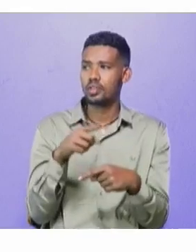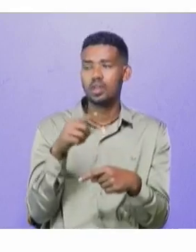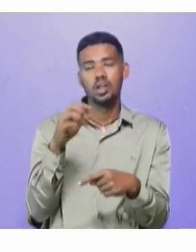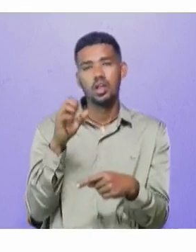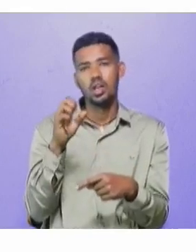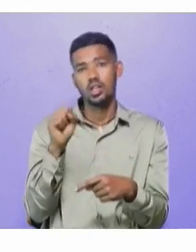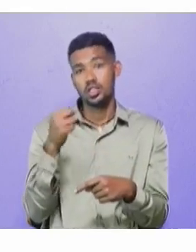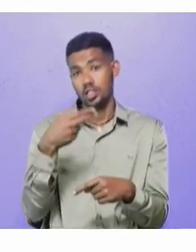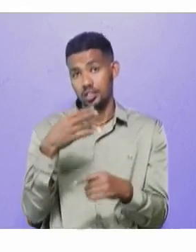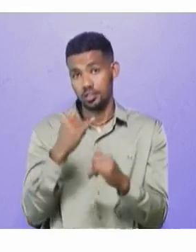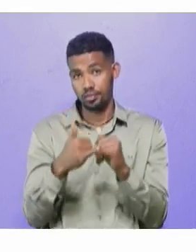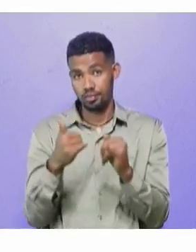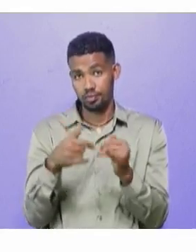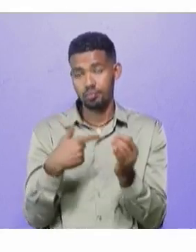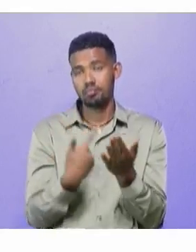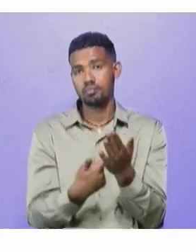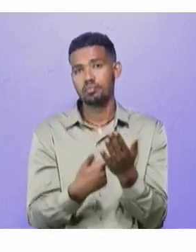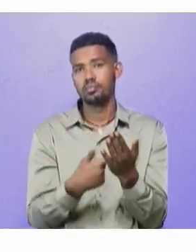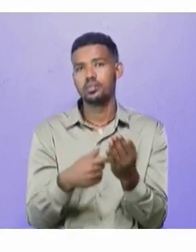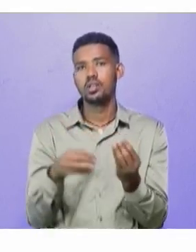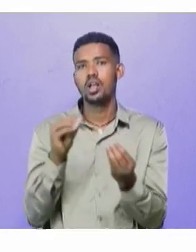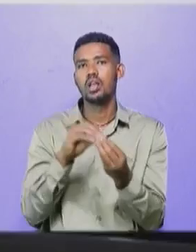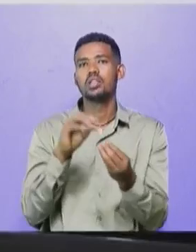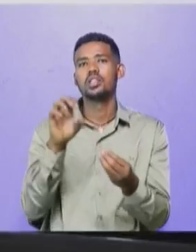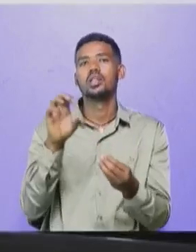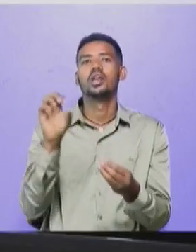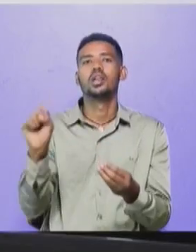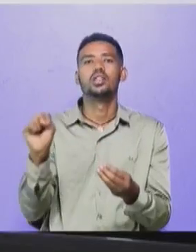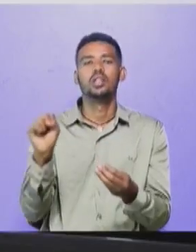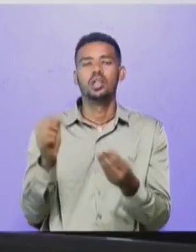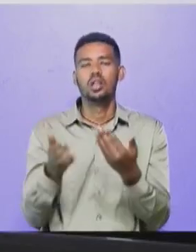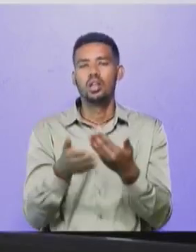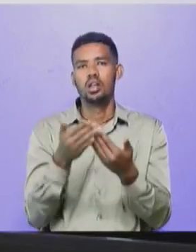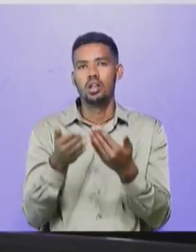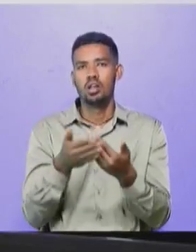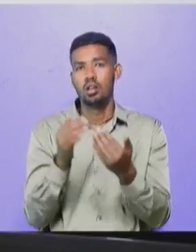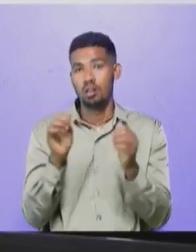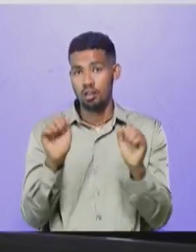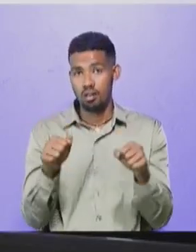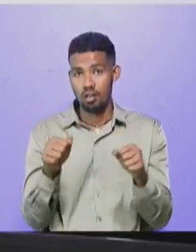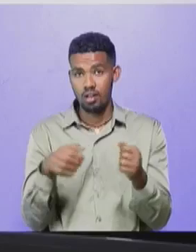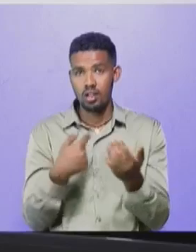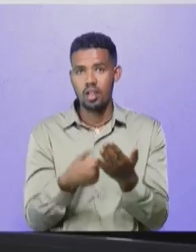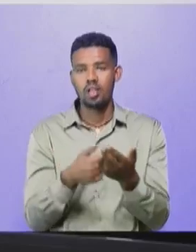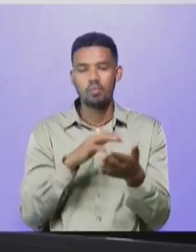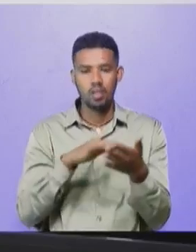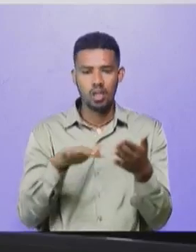SH, so add ES. Dish, dishes. Let me read once.